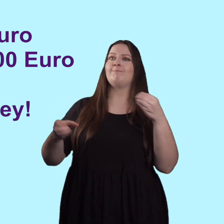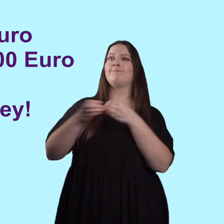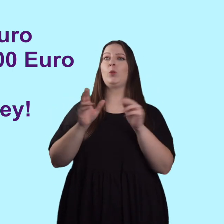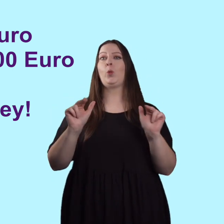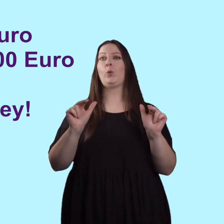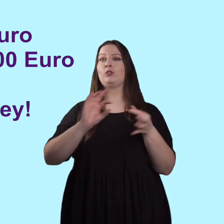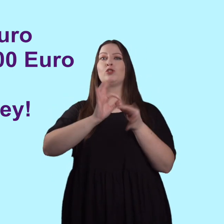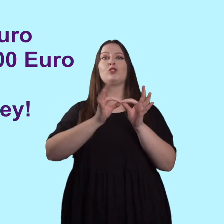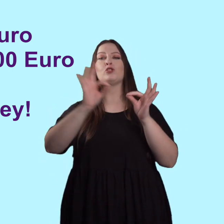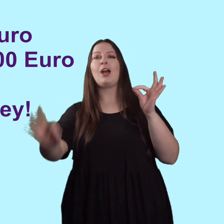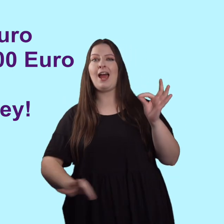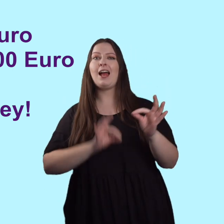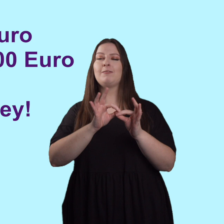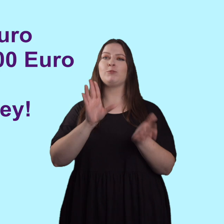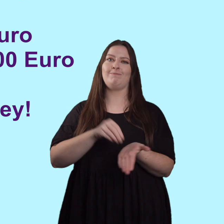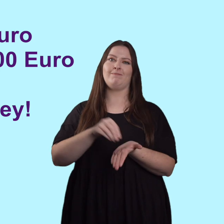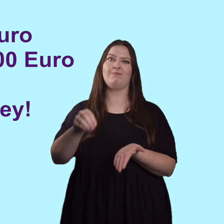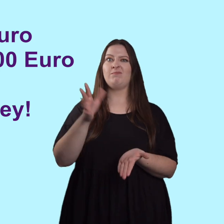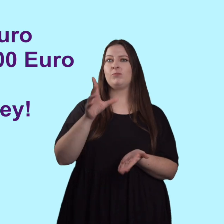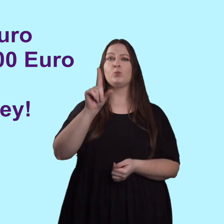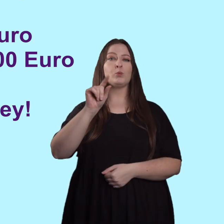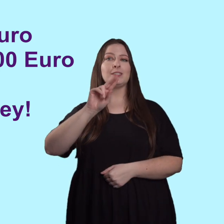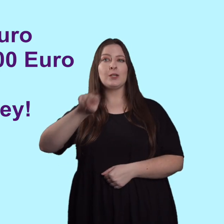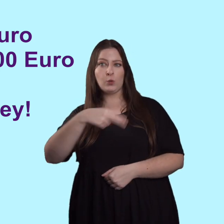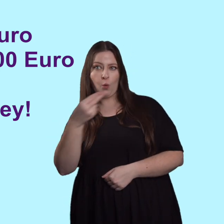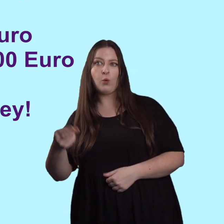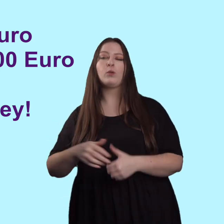to change the chain, and more than €100 to